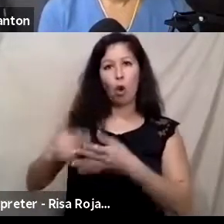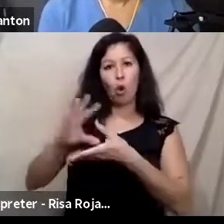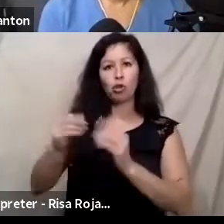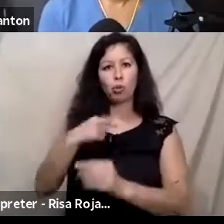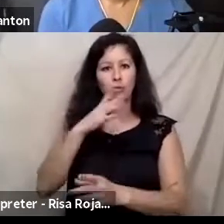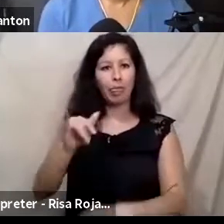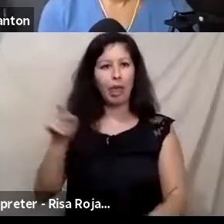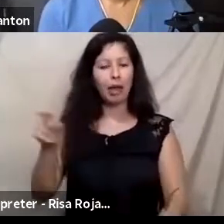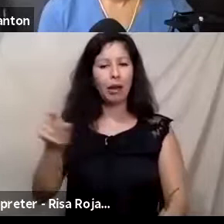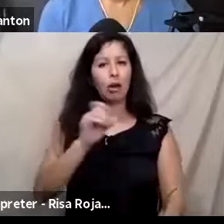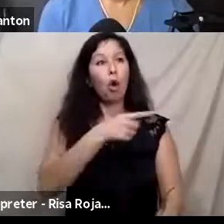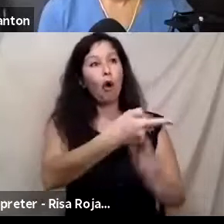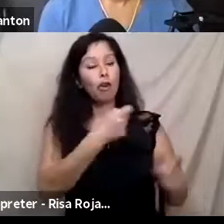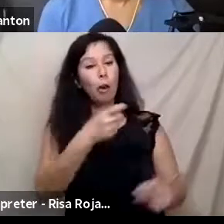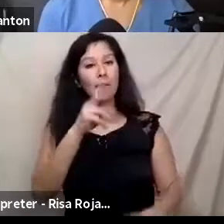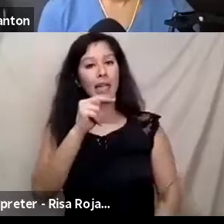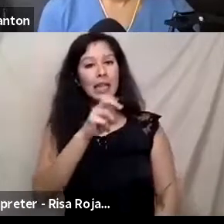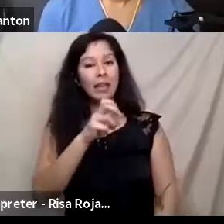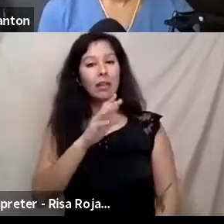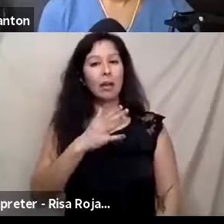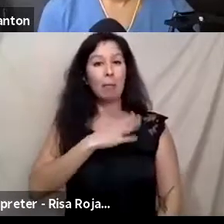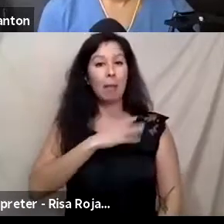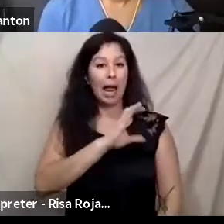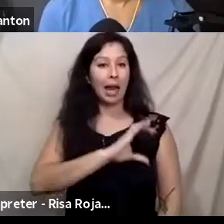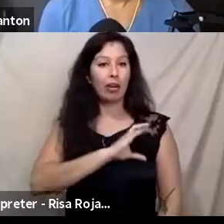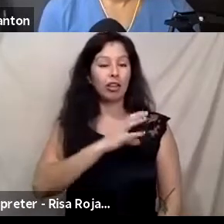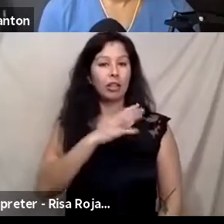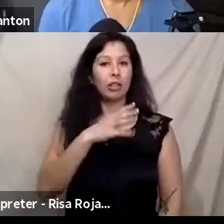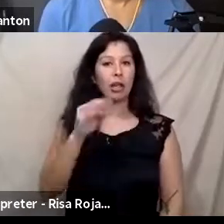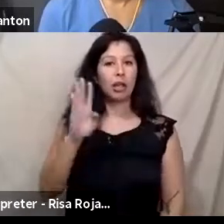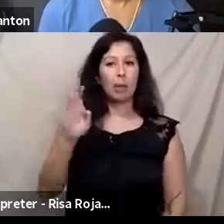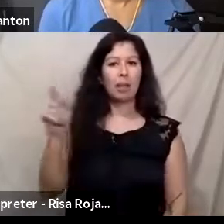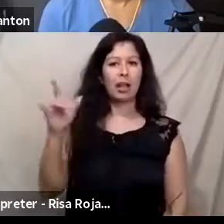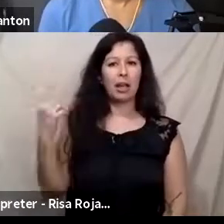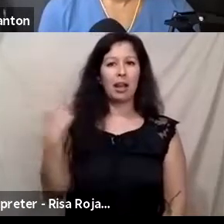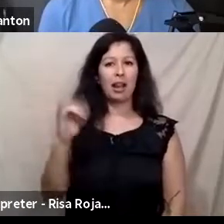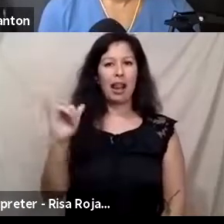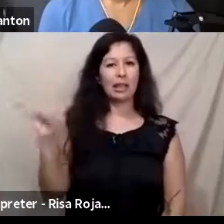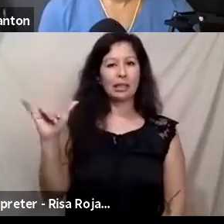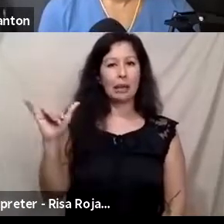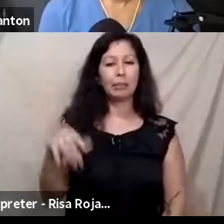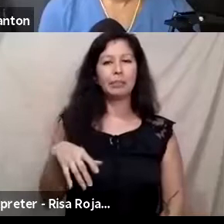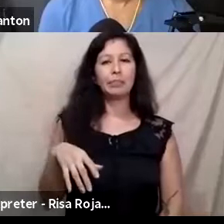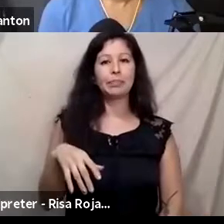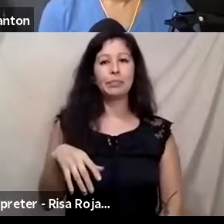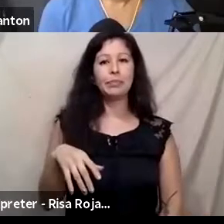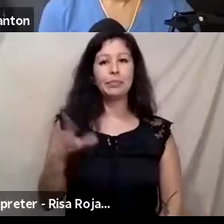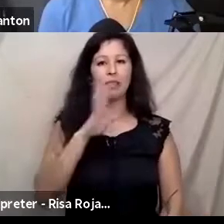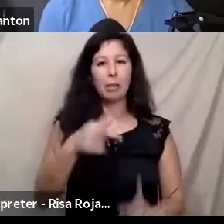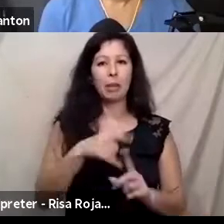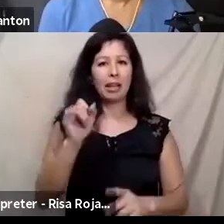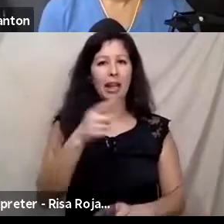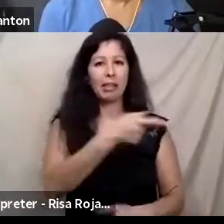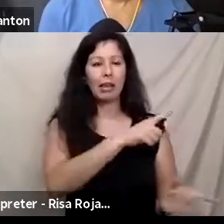about, they came from a native, my character and Bill Irwin's characters that were kind of like the same. And we talked about like,